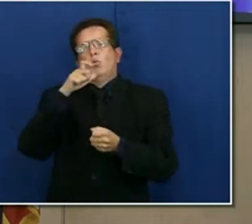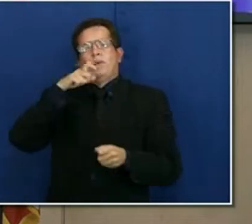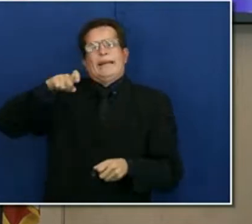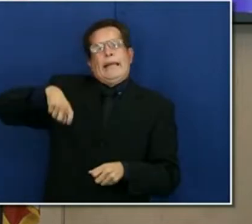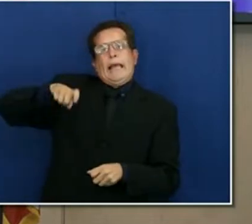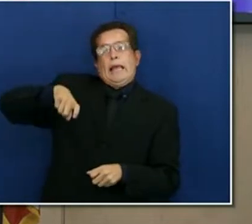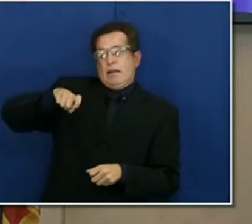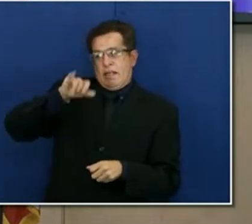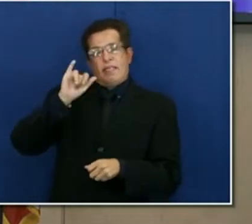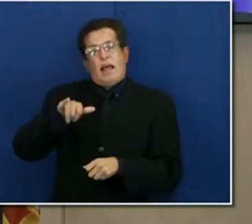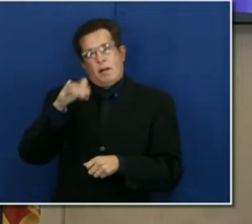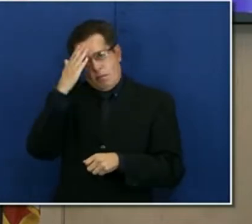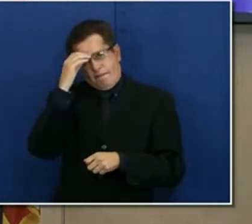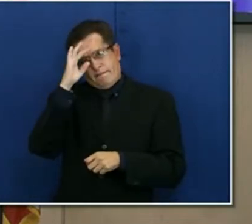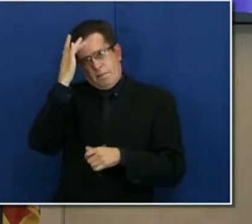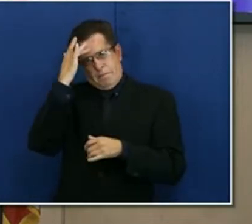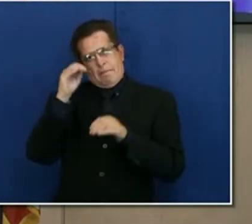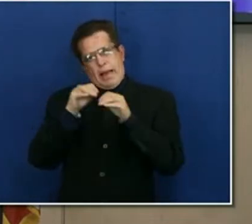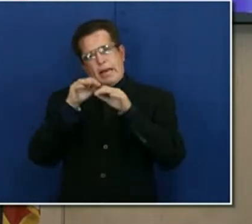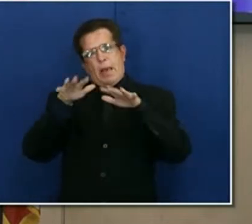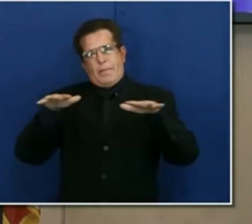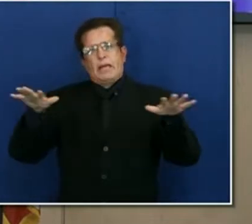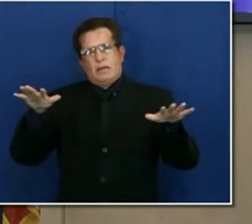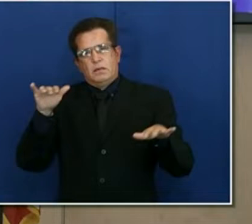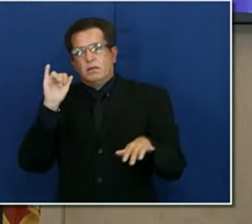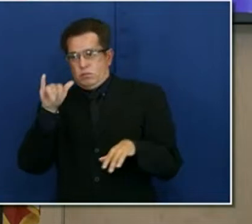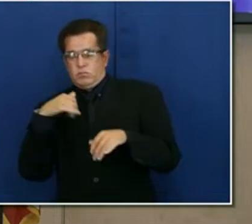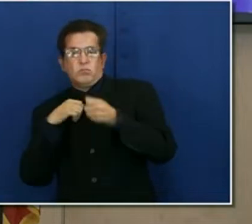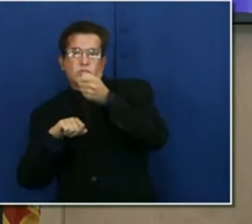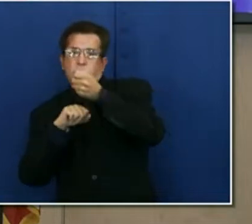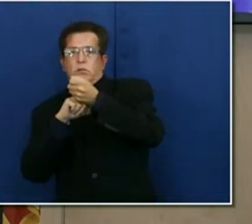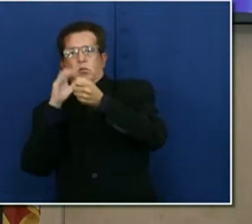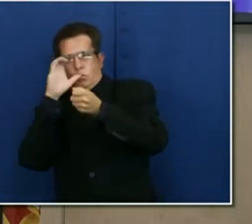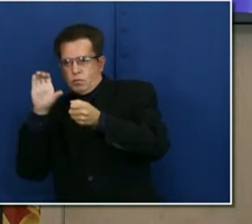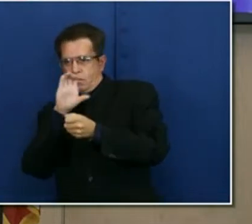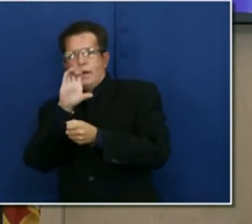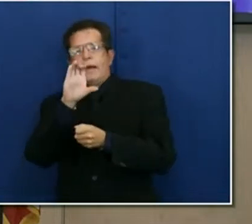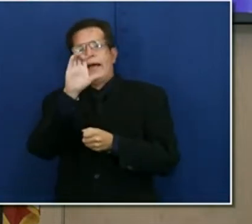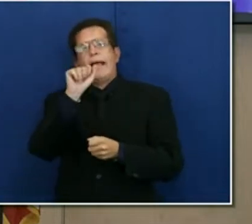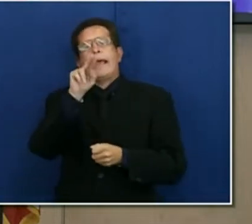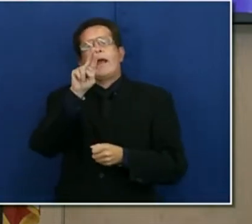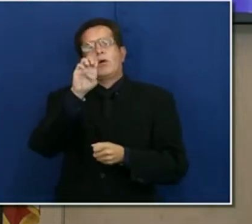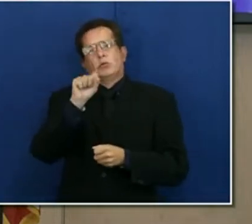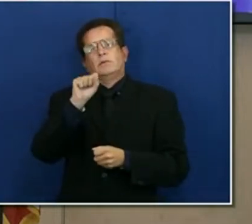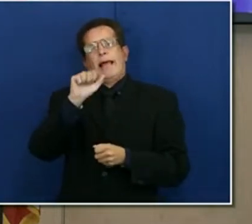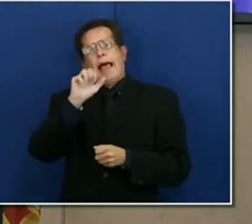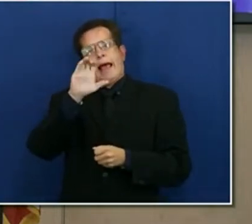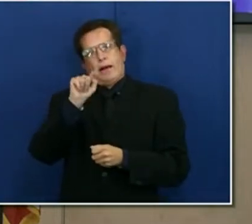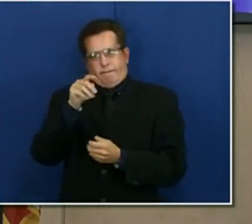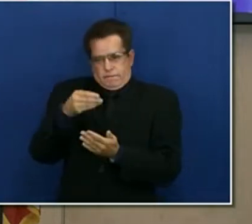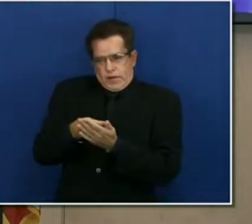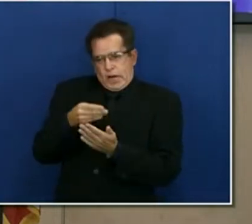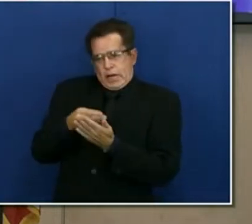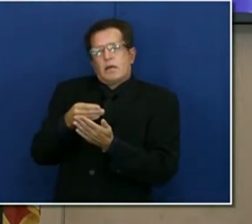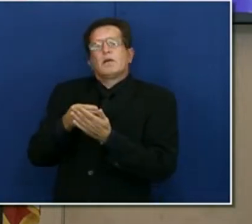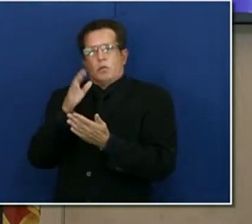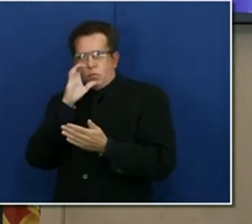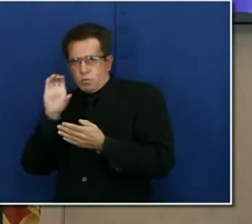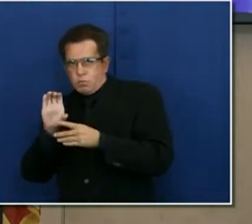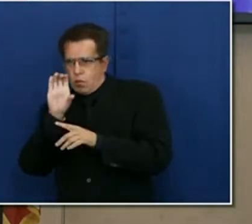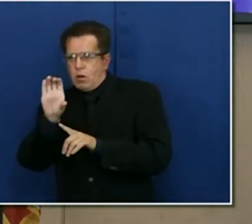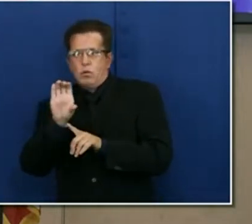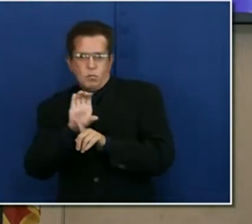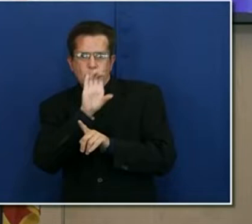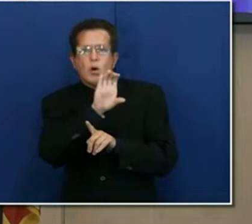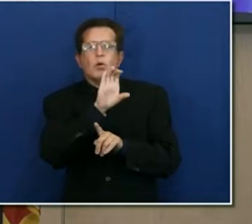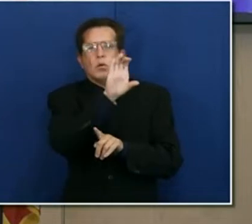this pandemic. We voted to redirect unspent CARES Act funding and prioritize it on investments to